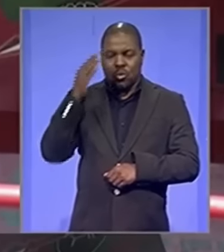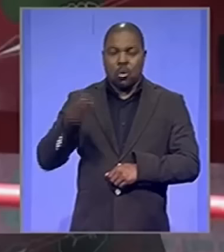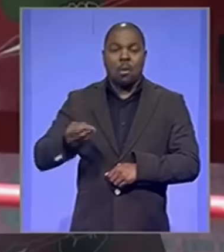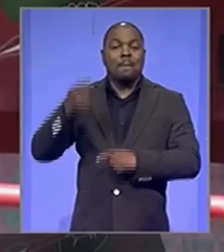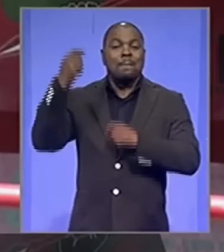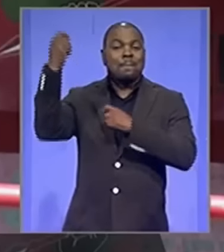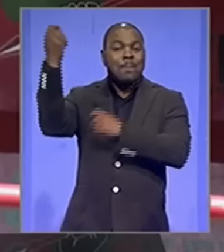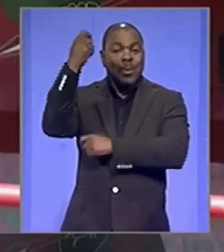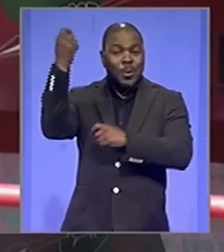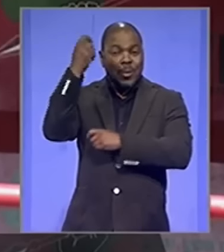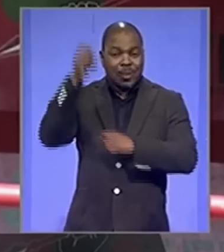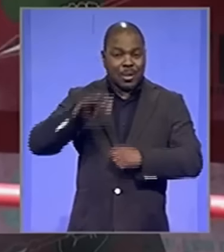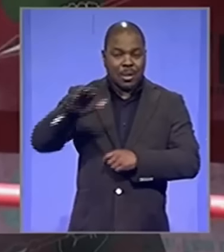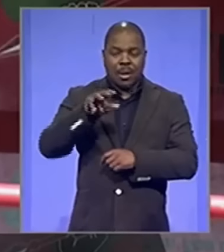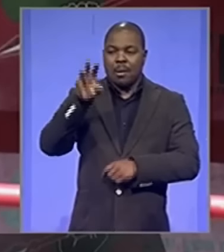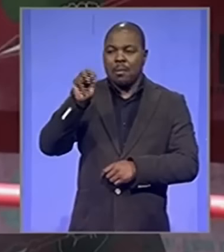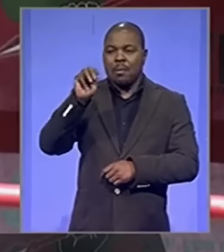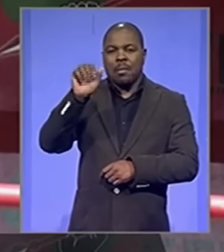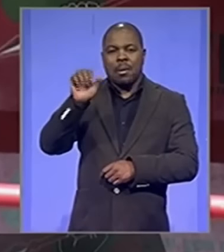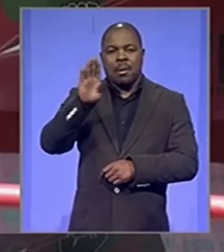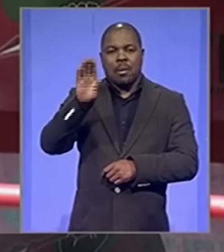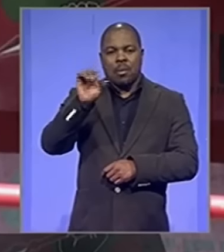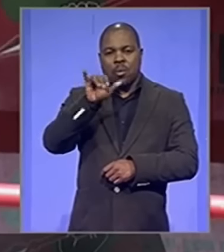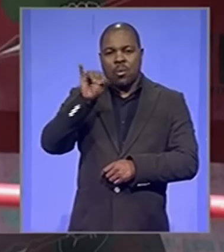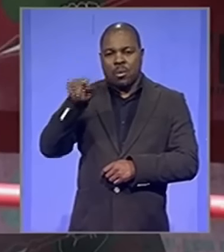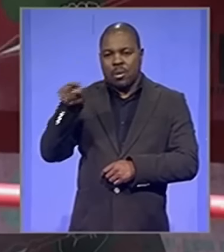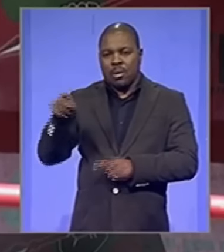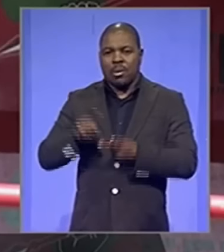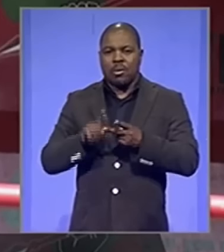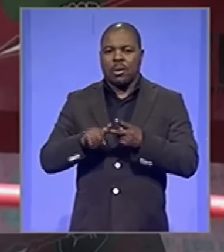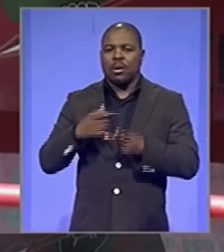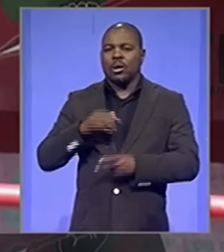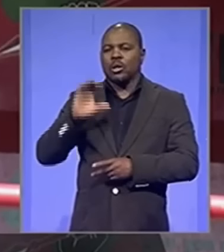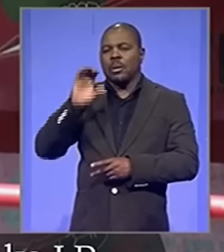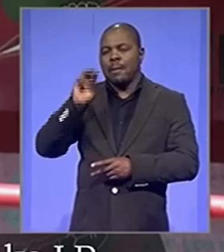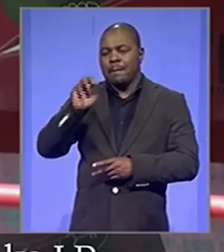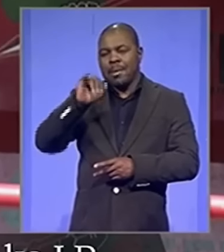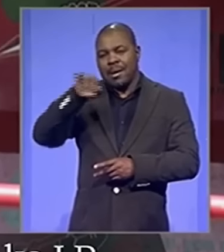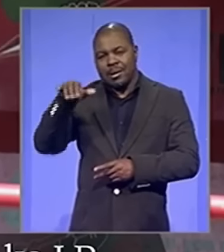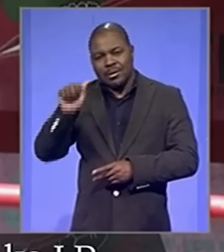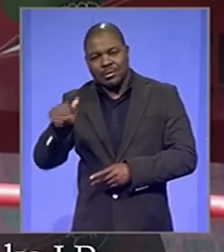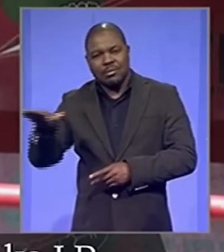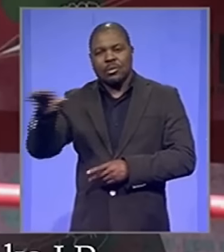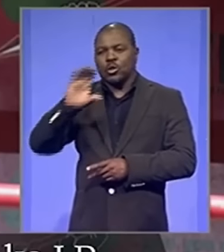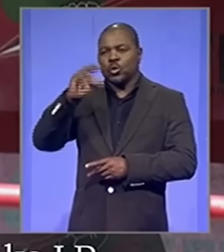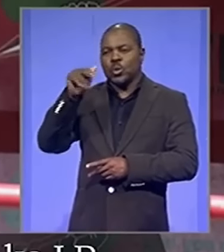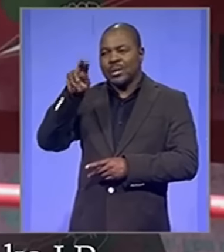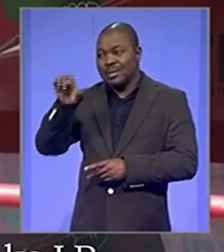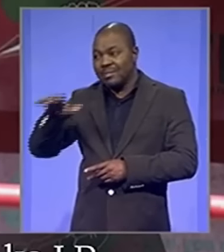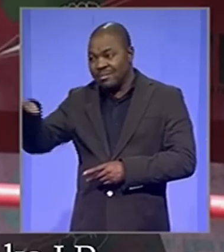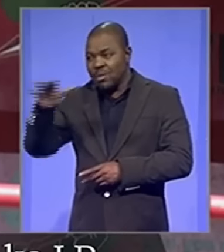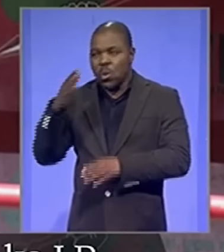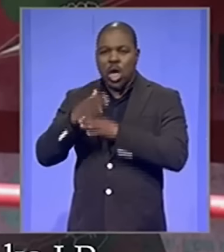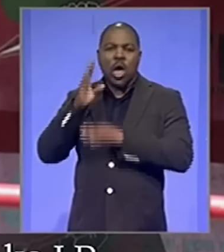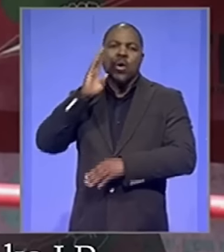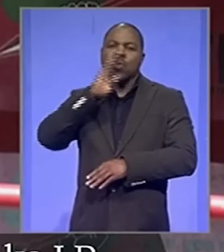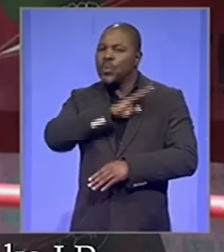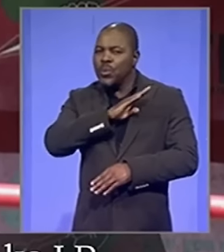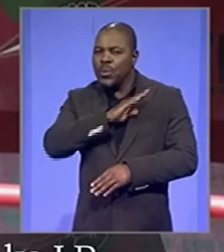Polokwane, baswa ba Mmaboi, baswa ba Majatšhwene a ba kry-e mešomo, a ba